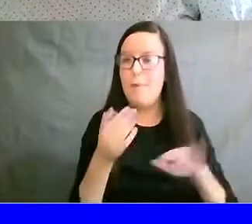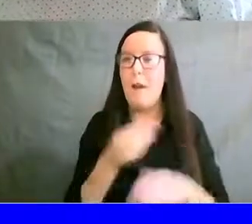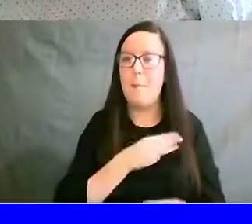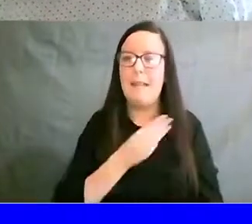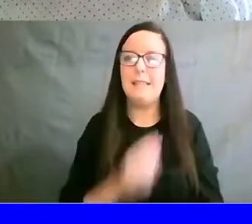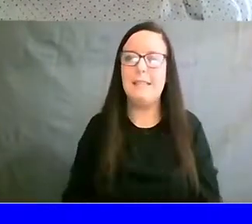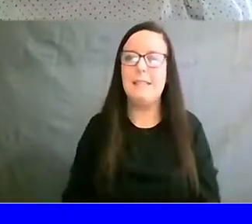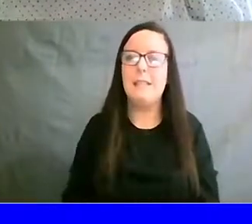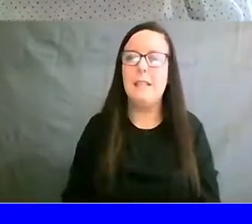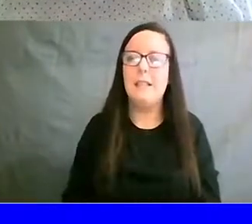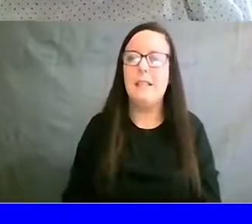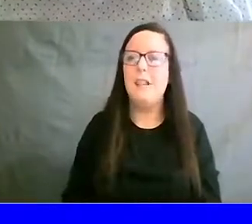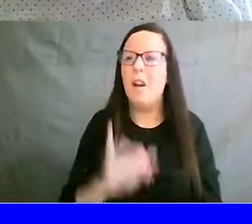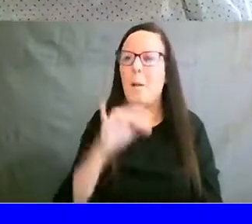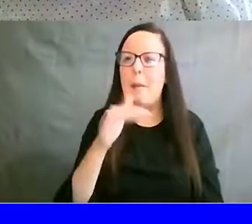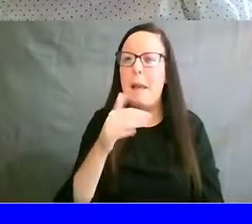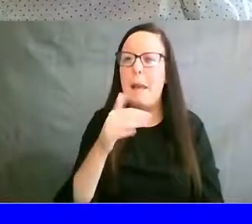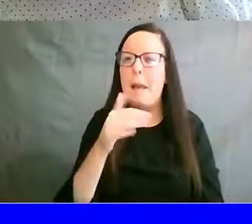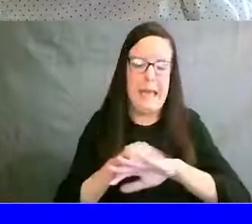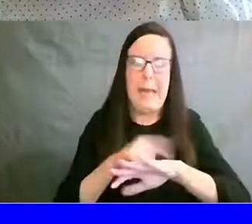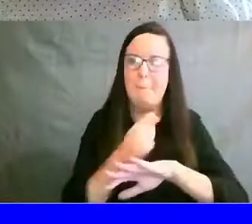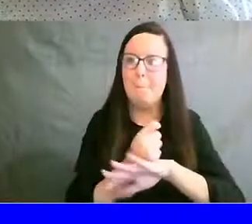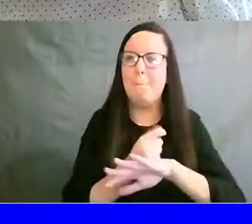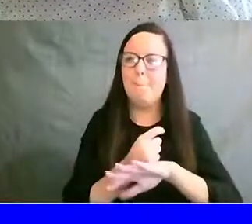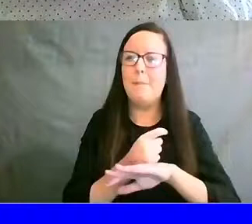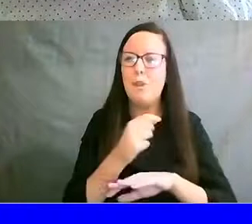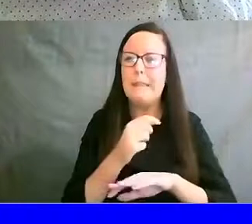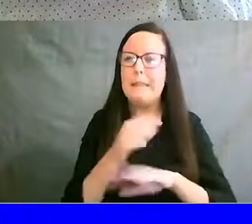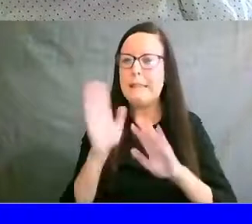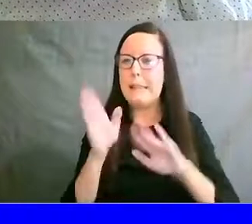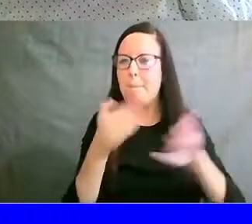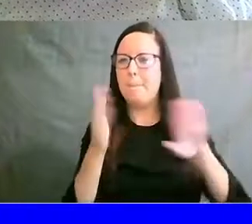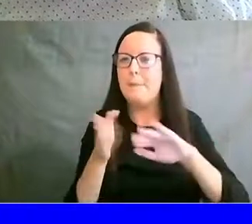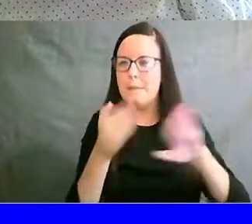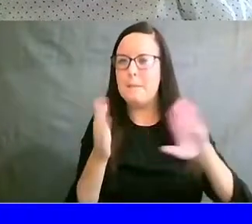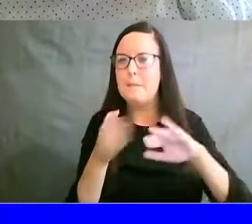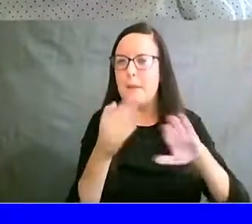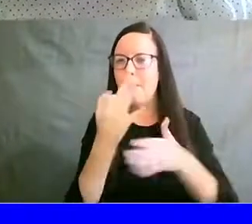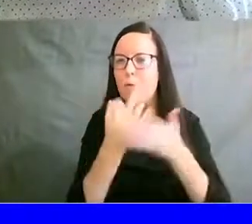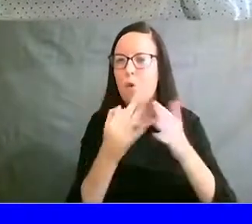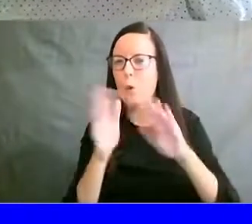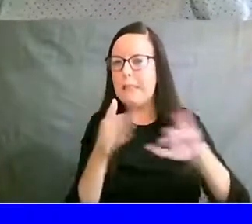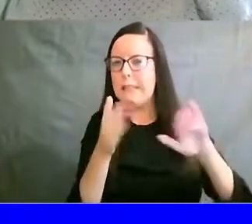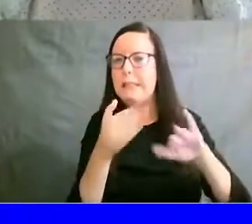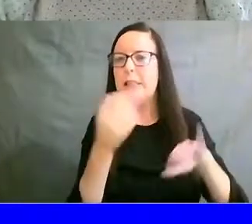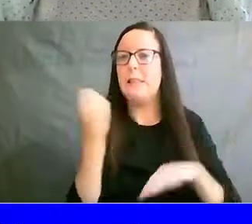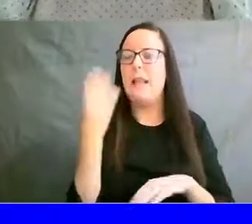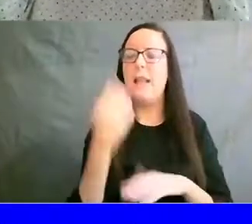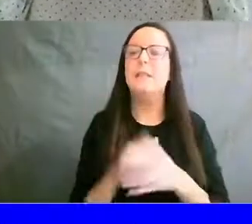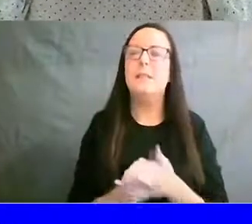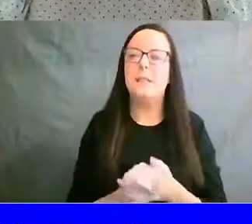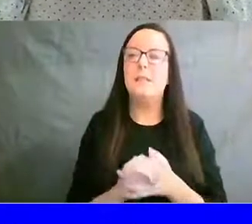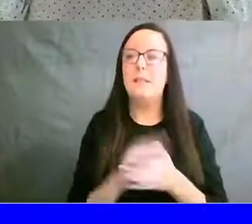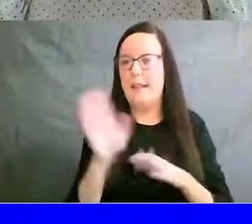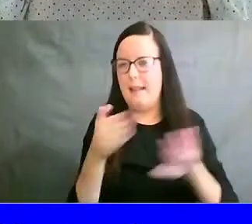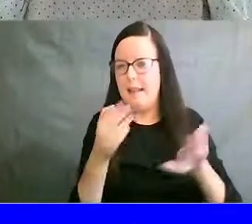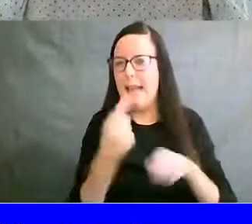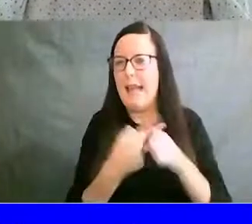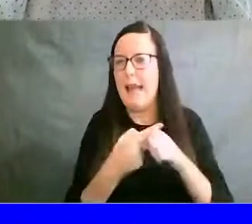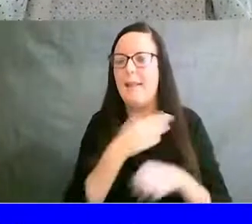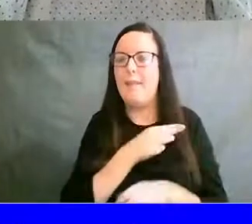Actually, I might just skip over that. I'm just conscious of time, so we might just skip over the next couple of slides. Thanks. And the next one again, please,